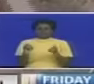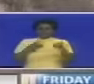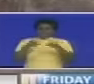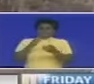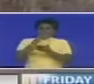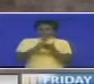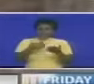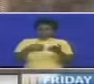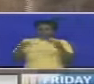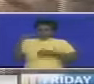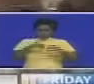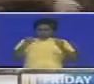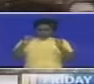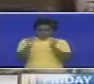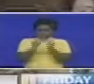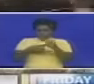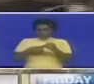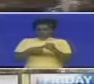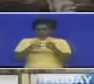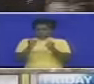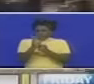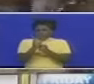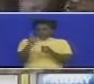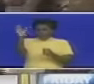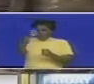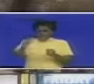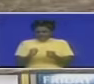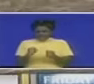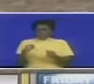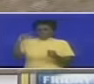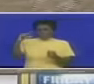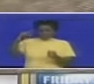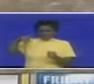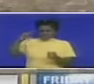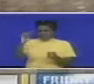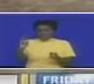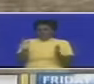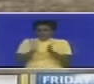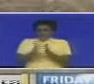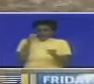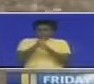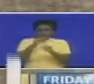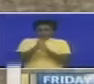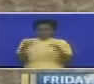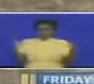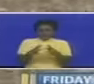currently contributes 12% of the country's GDP and employs 10% of the workforce. Adelaide Changole, KTN Business.